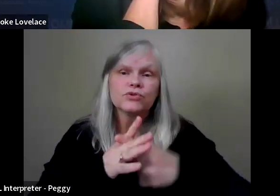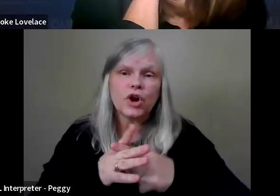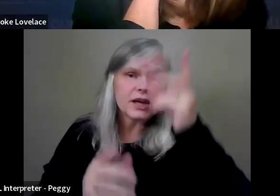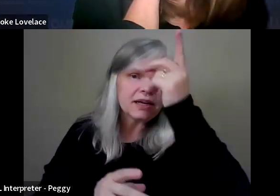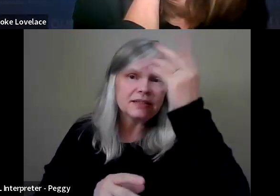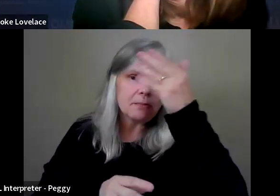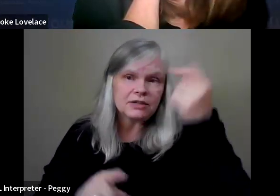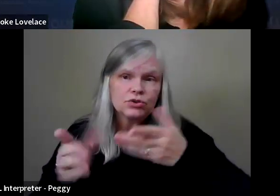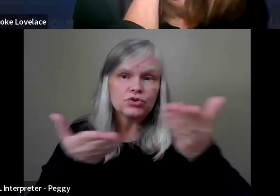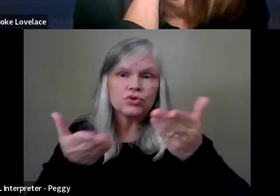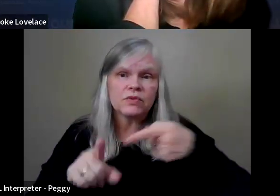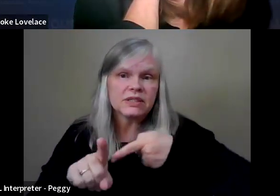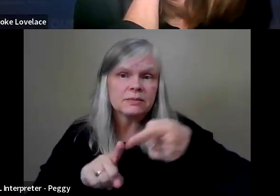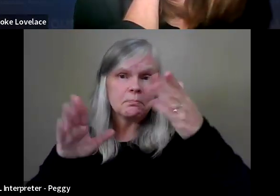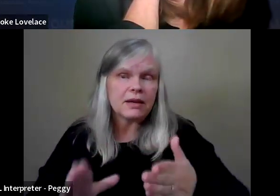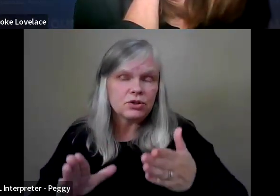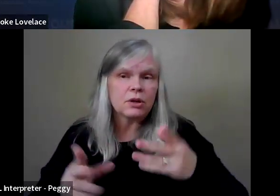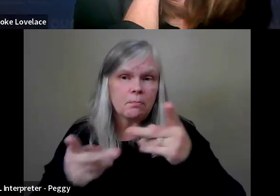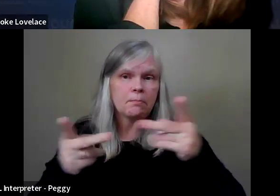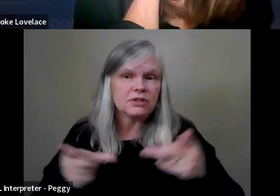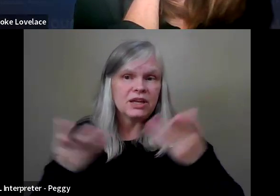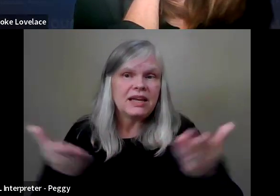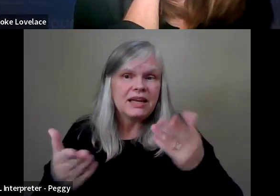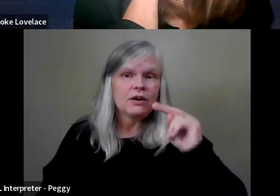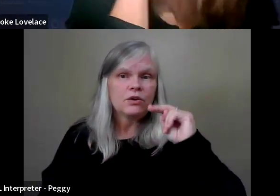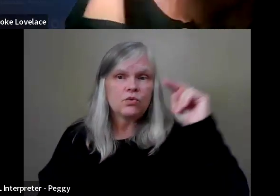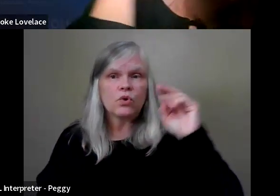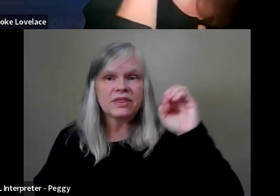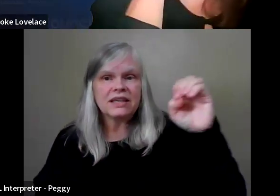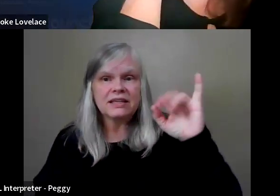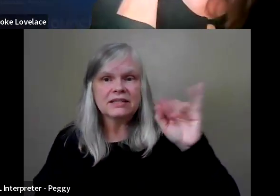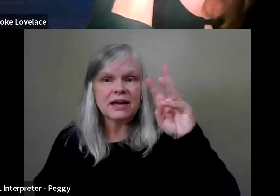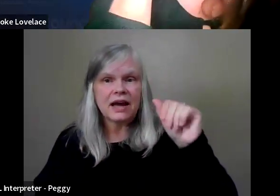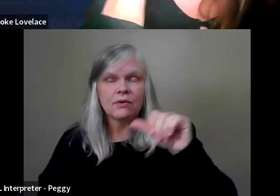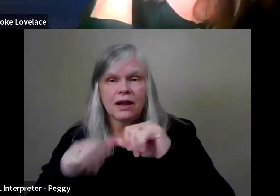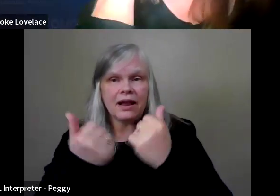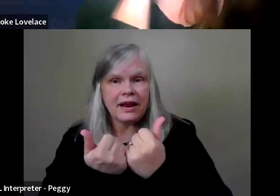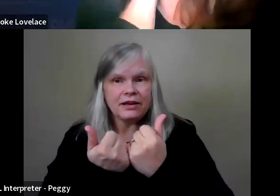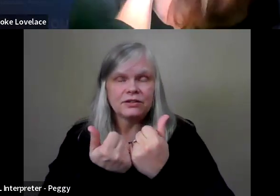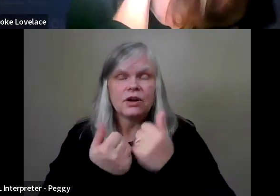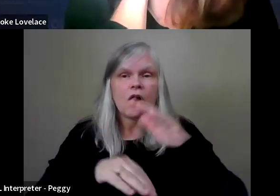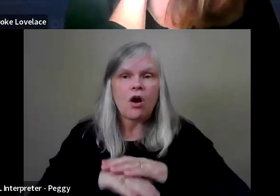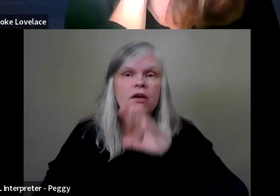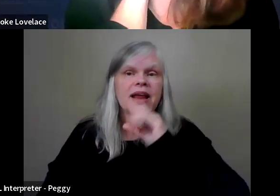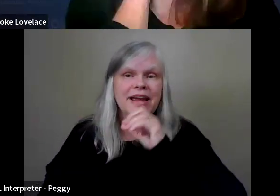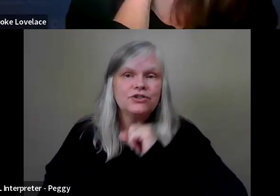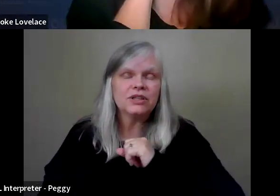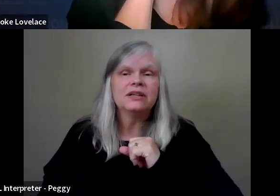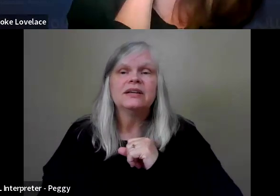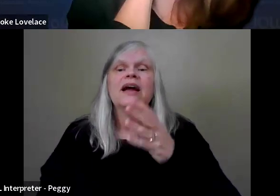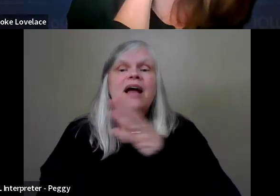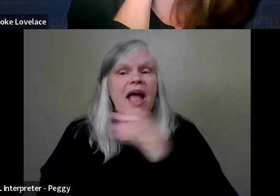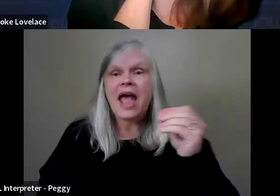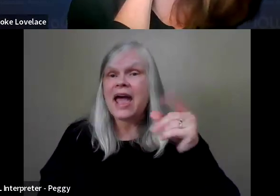service specialist position here at the Northeast Iowa Area Agency on Aging, and he's ready